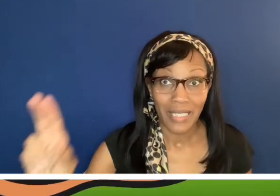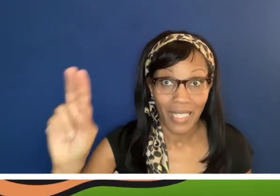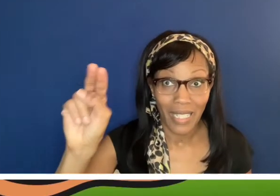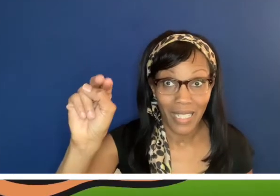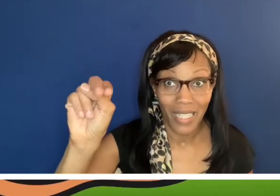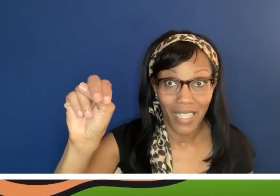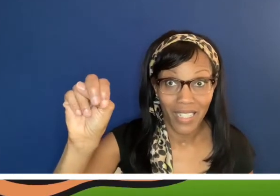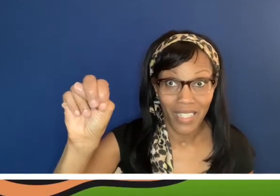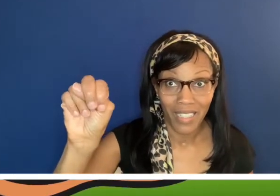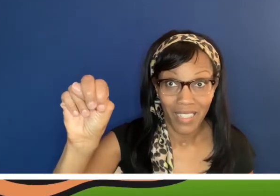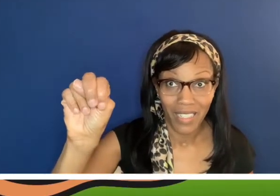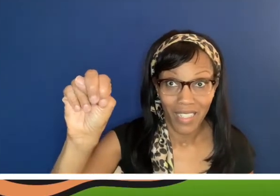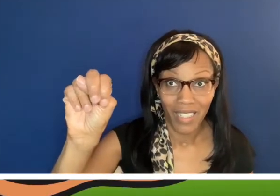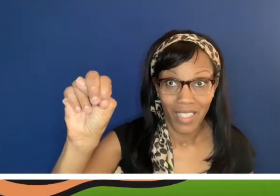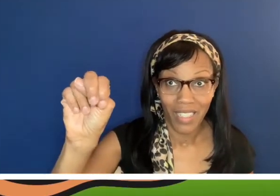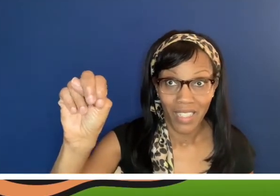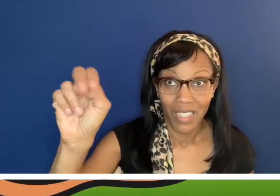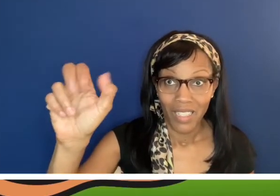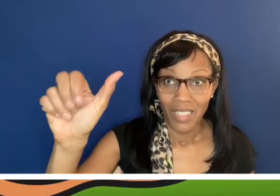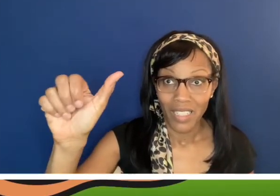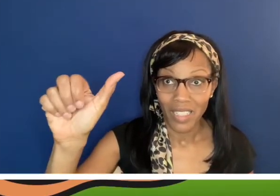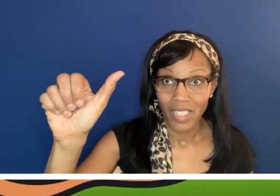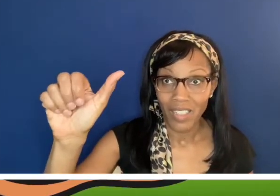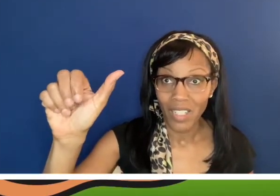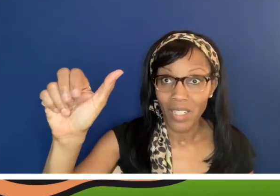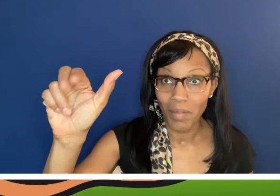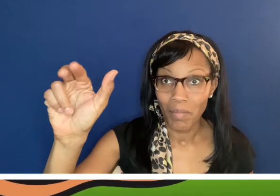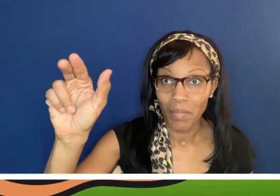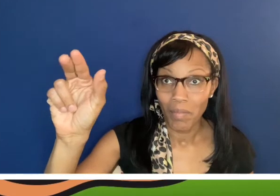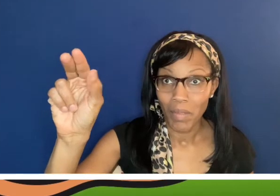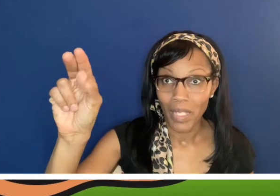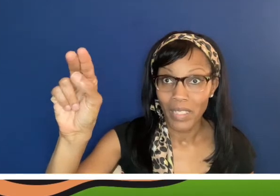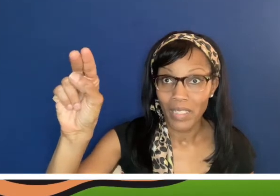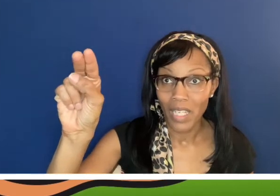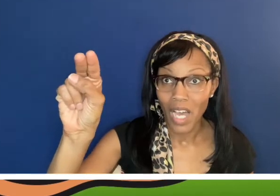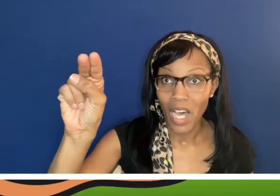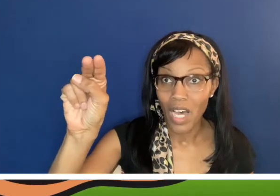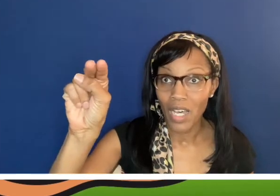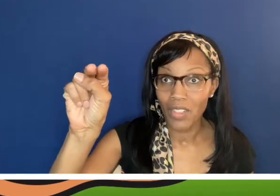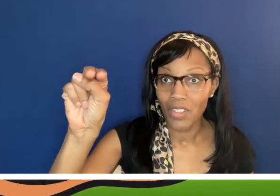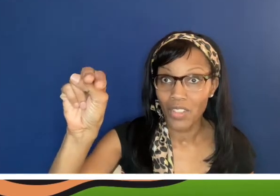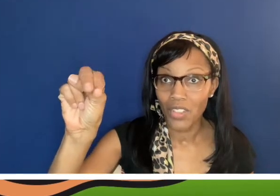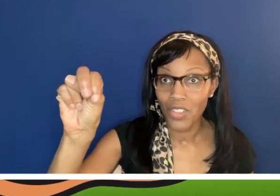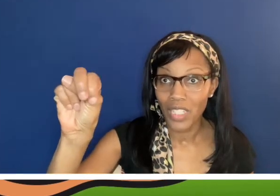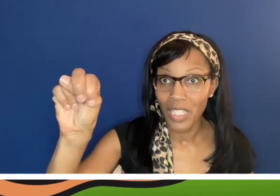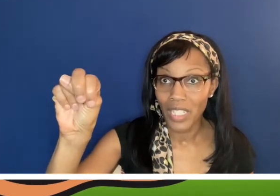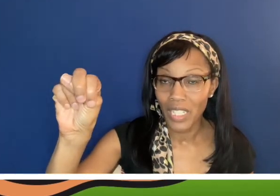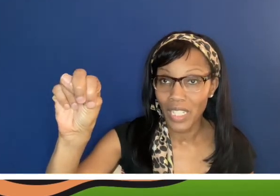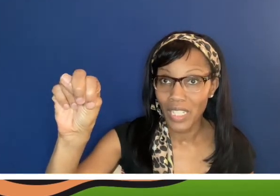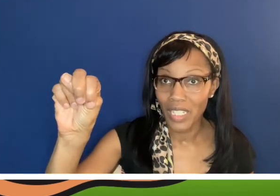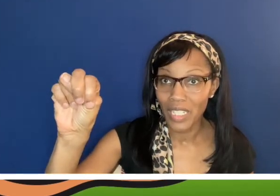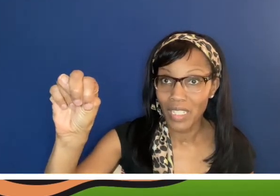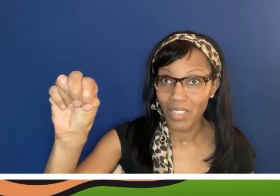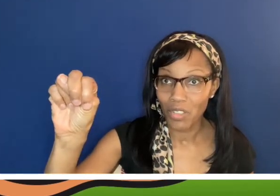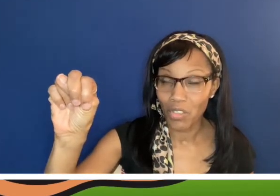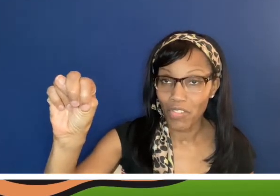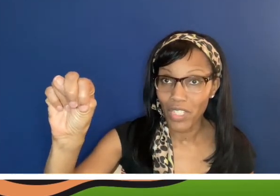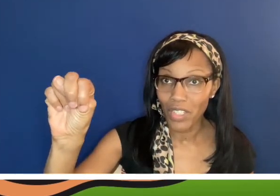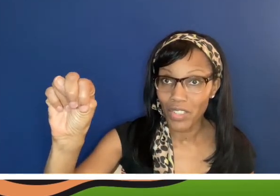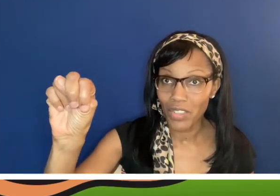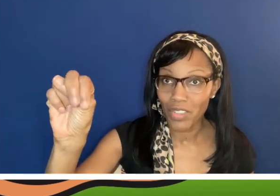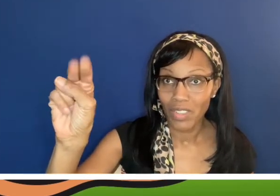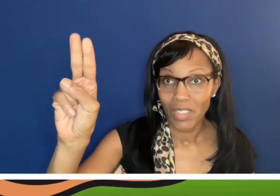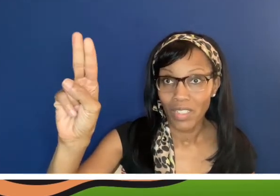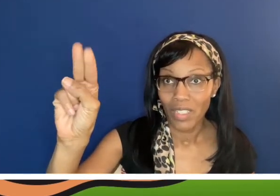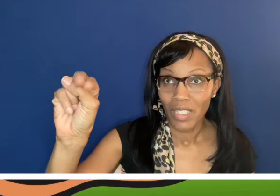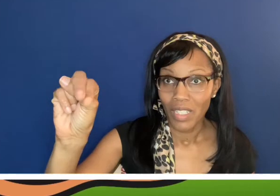Next is N. Take that thumb, place it under the N, the 2